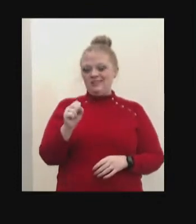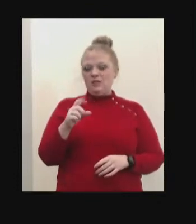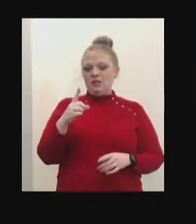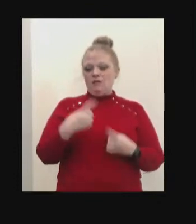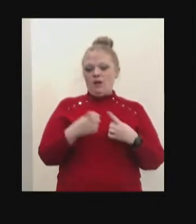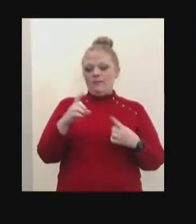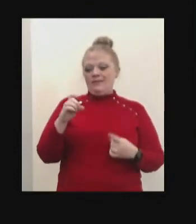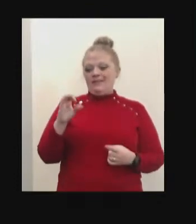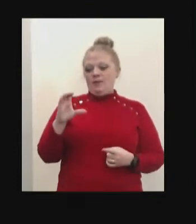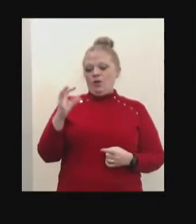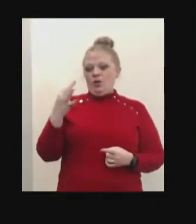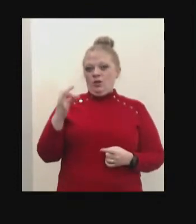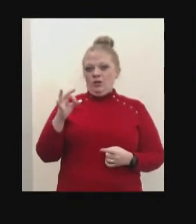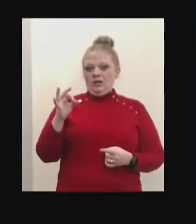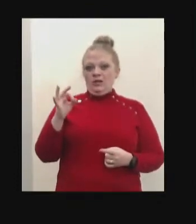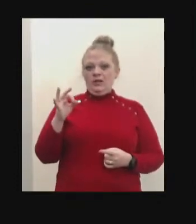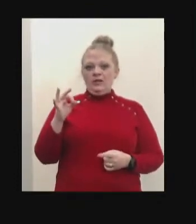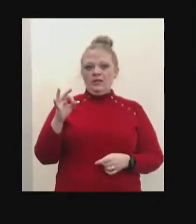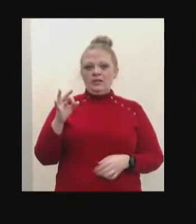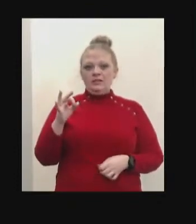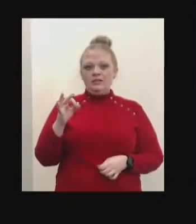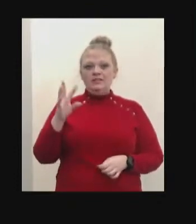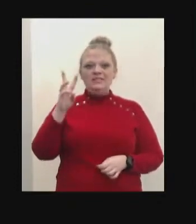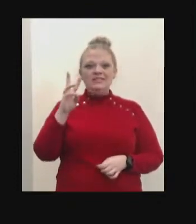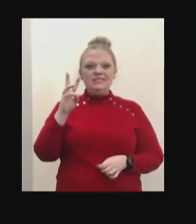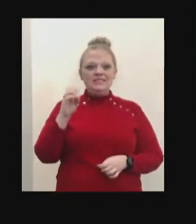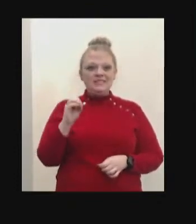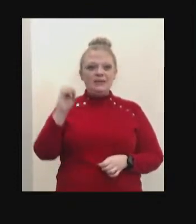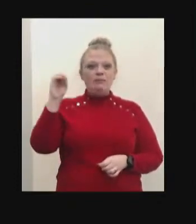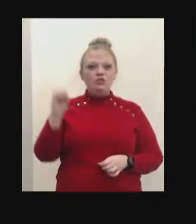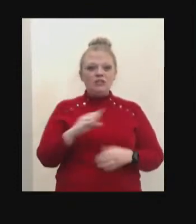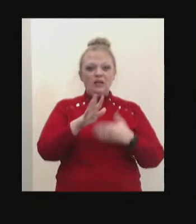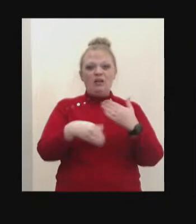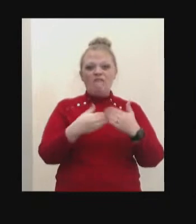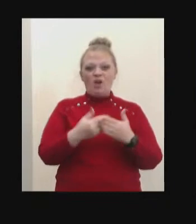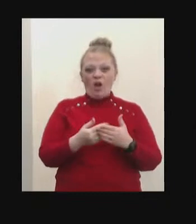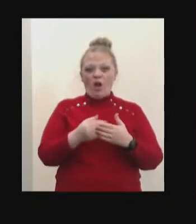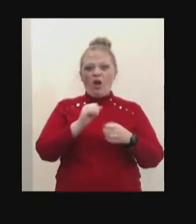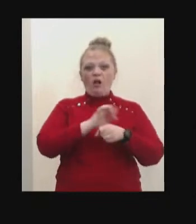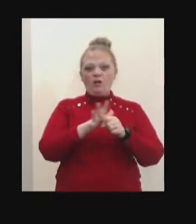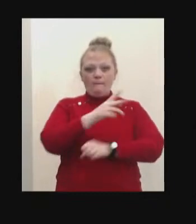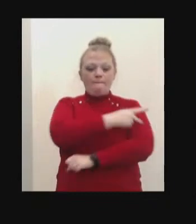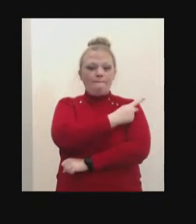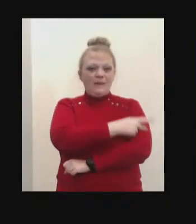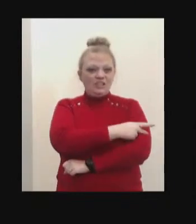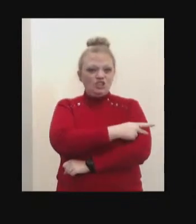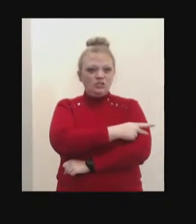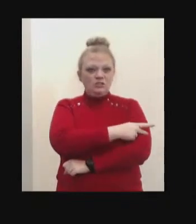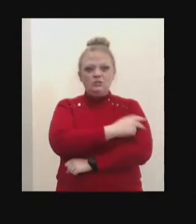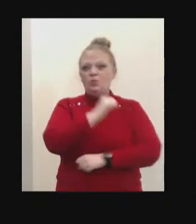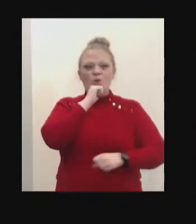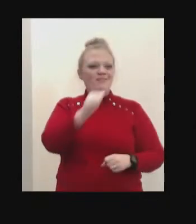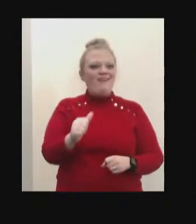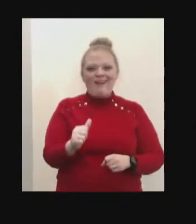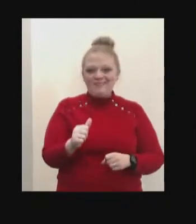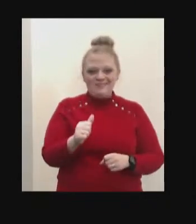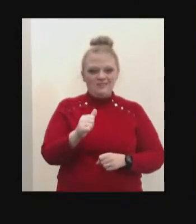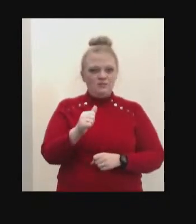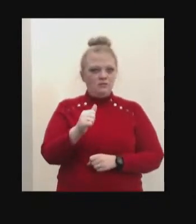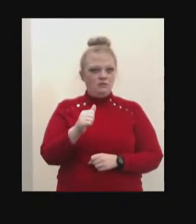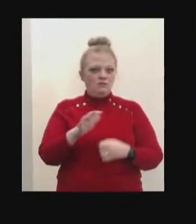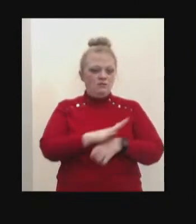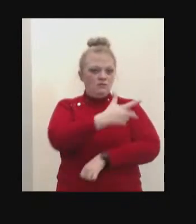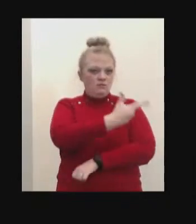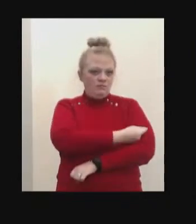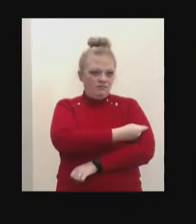67% of all COVID-19 hospitalized patients in Erie County hospitals were not vaccinated, not fully vaccinated. So roughly a third